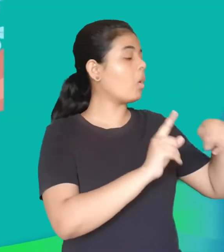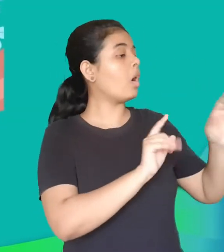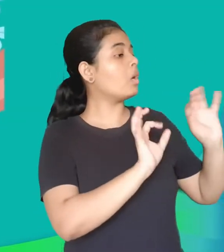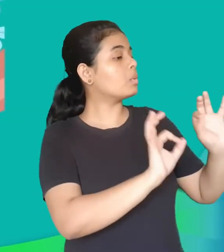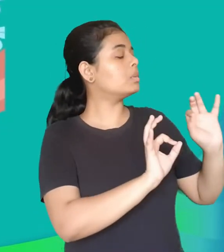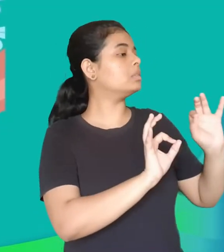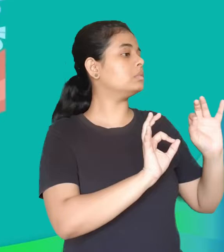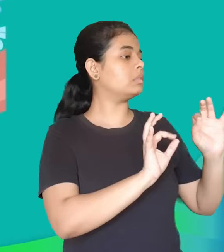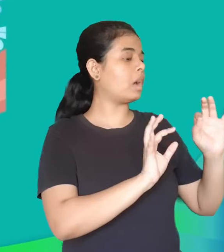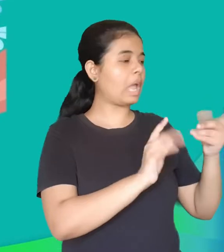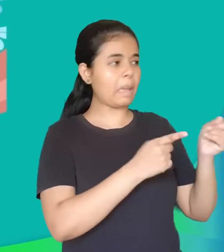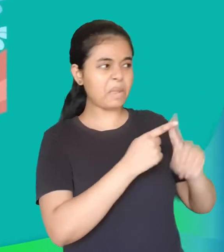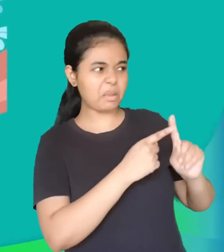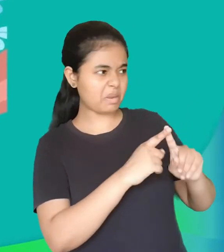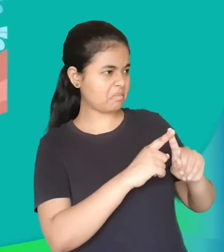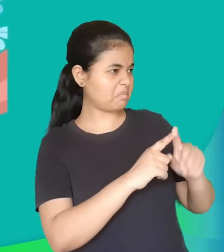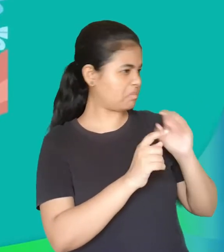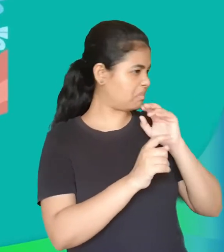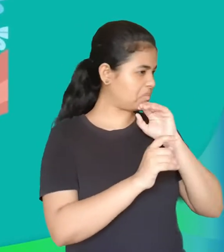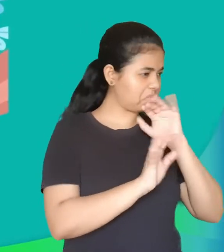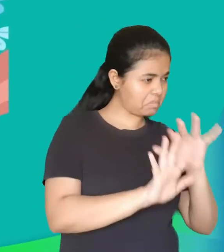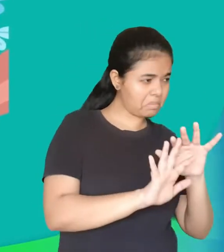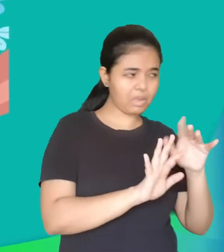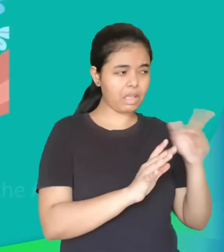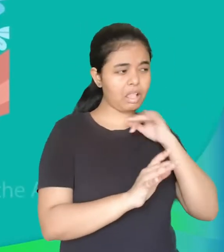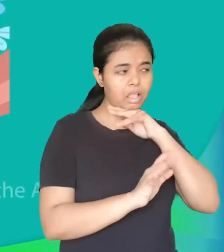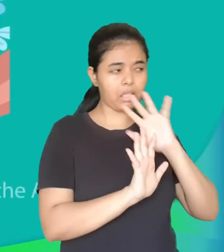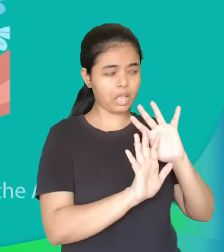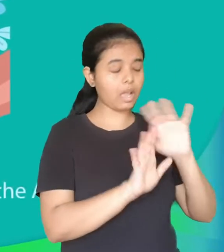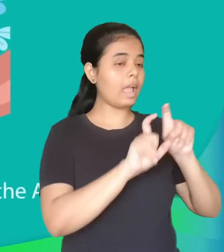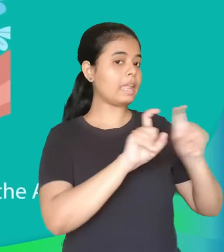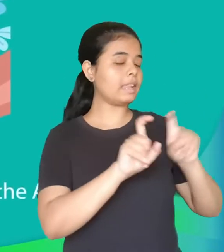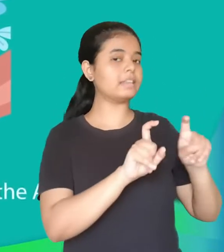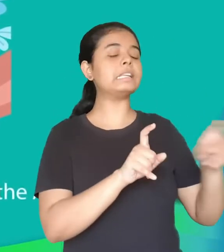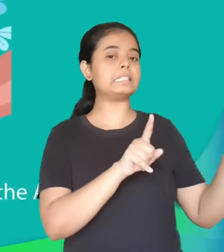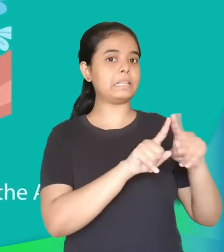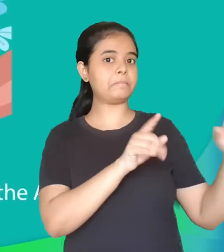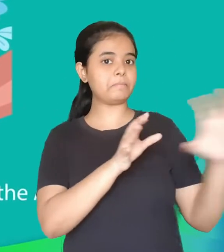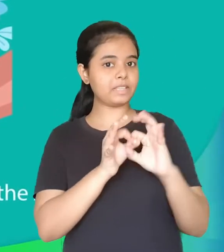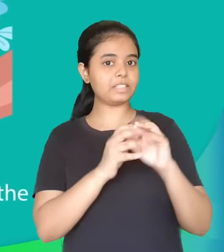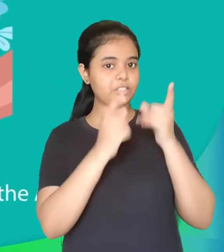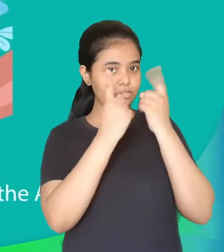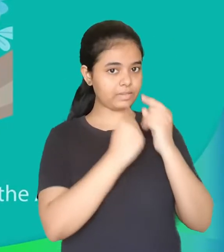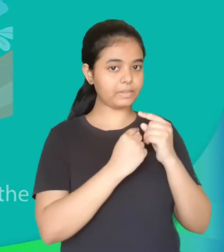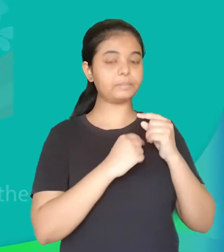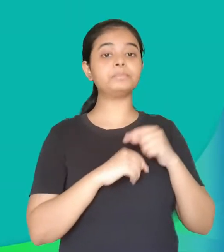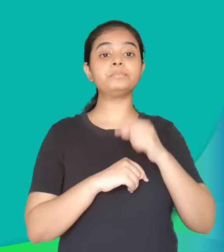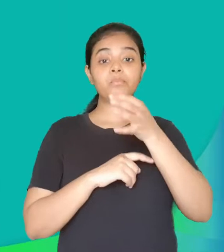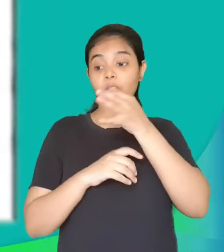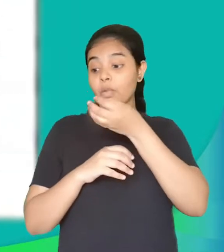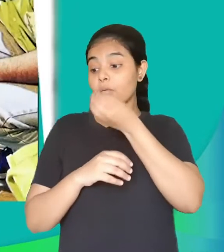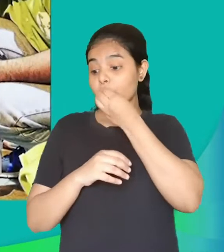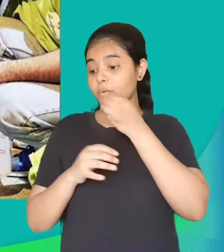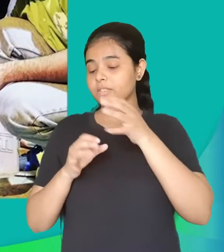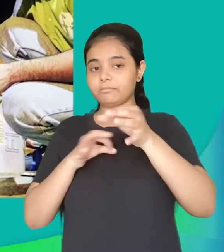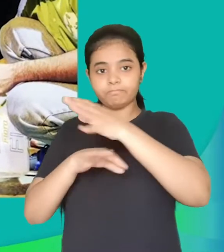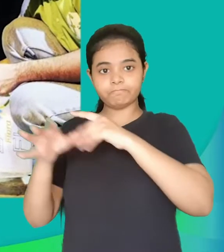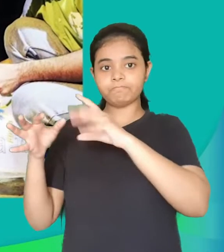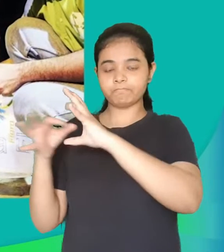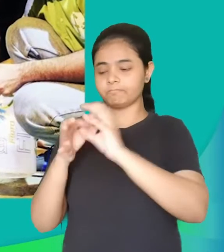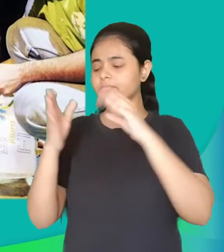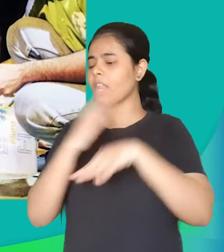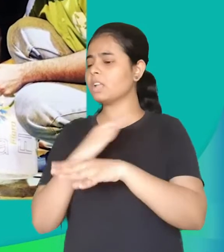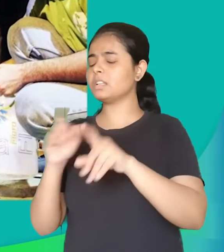having valid registration or license in accordance with the provisions of the Act. The Surplus